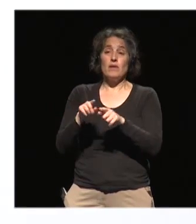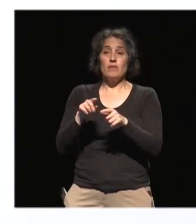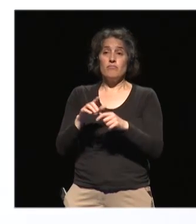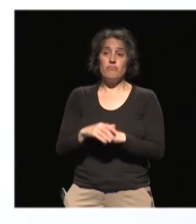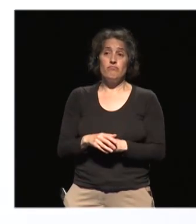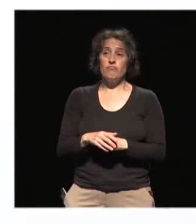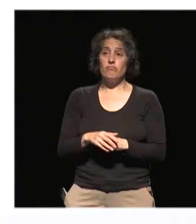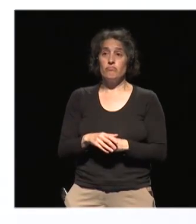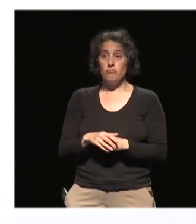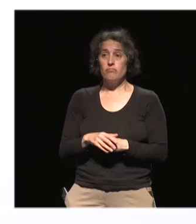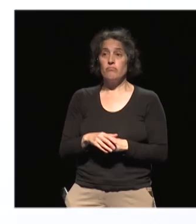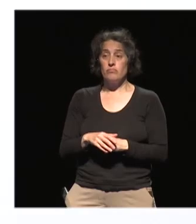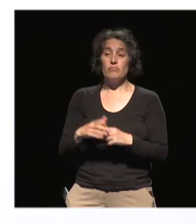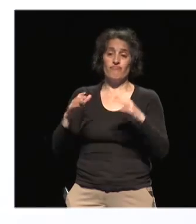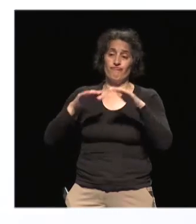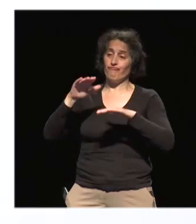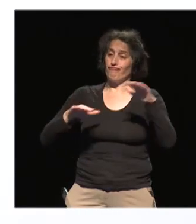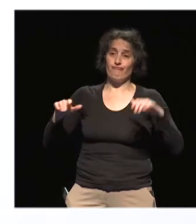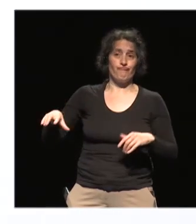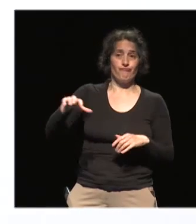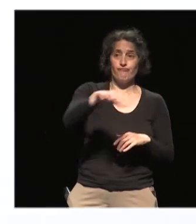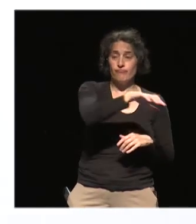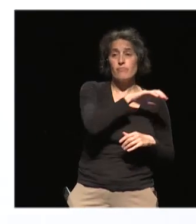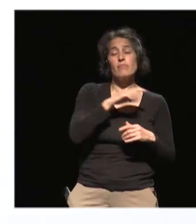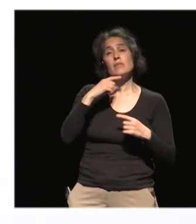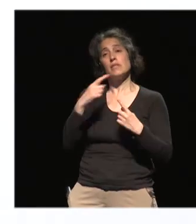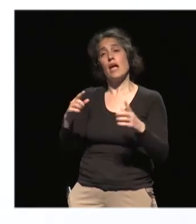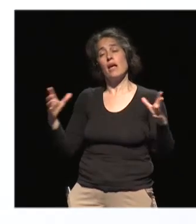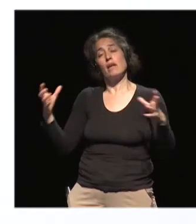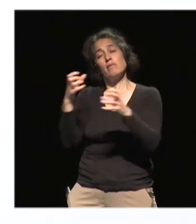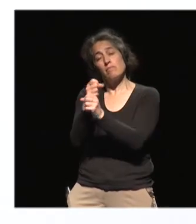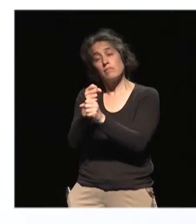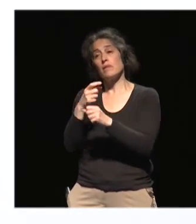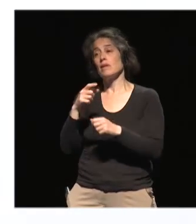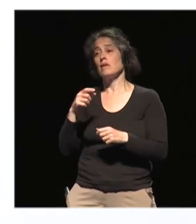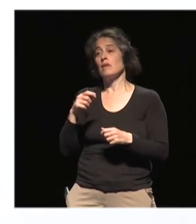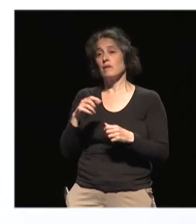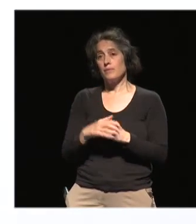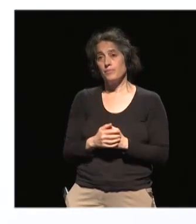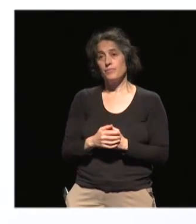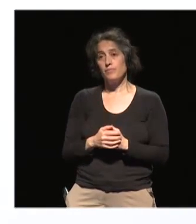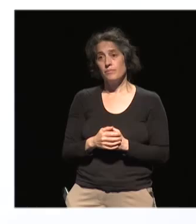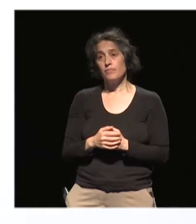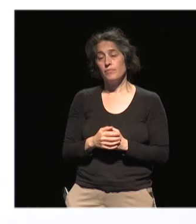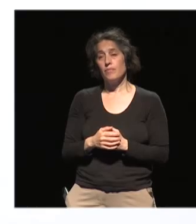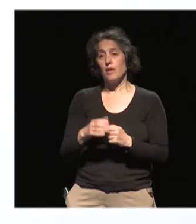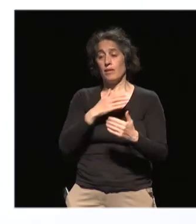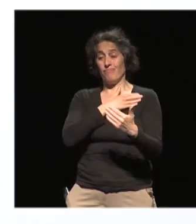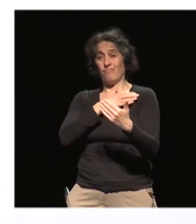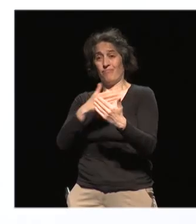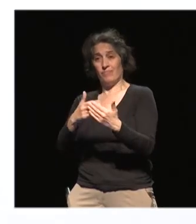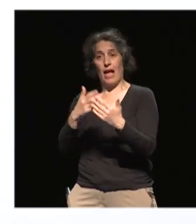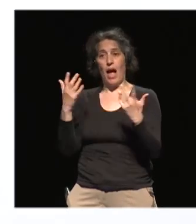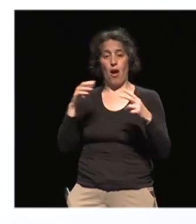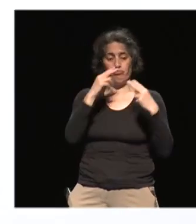without a big historical responsibility. But I think the fact of the matter is that those without historical responsibility today might